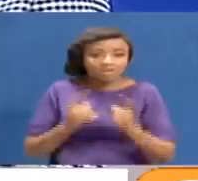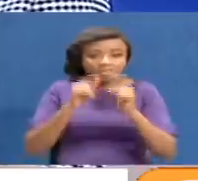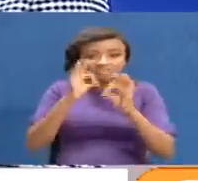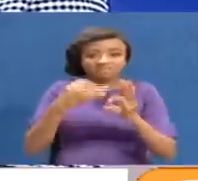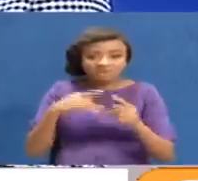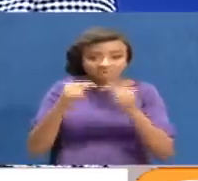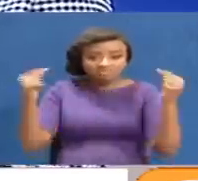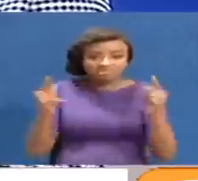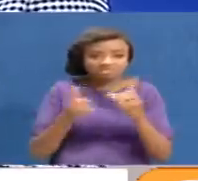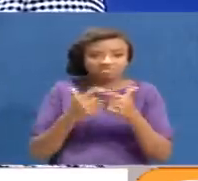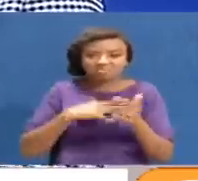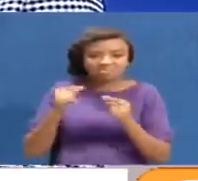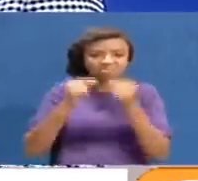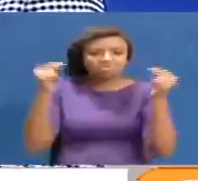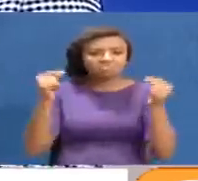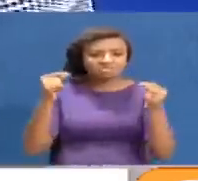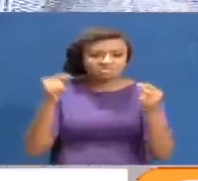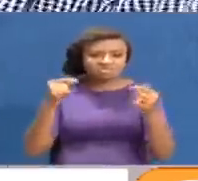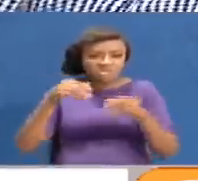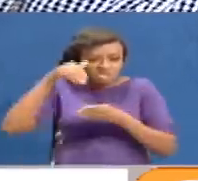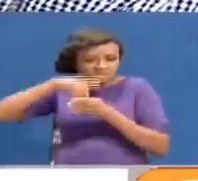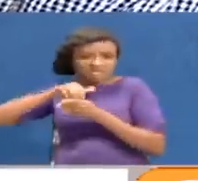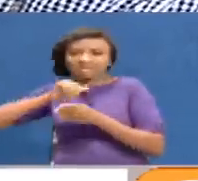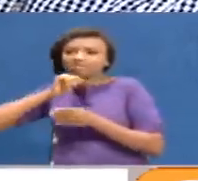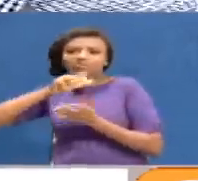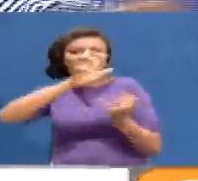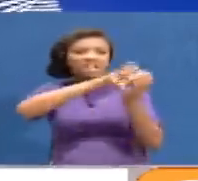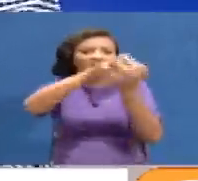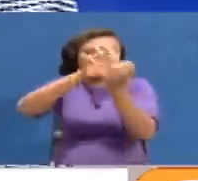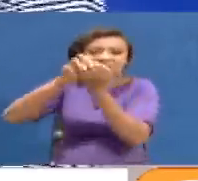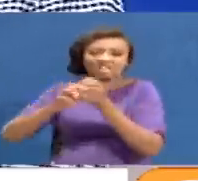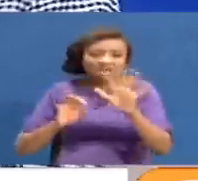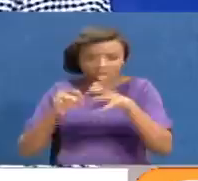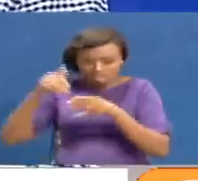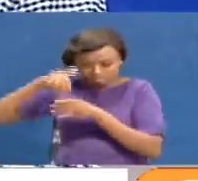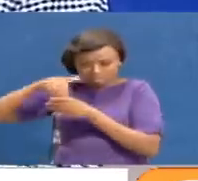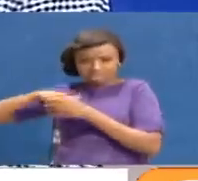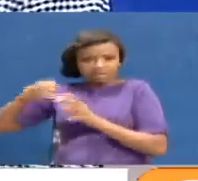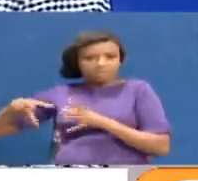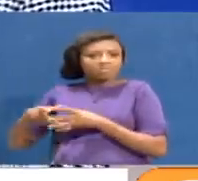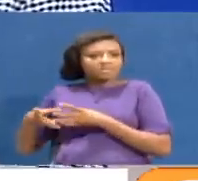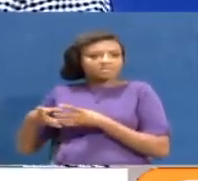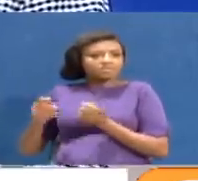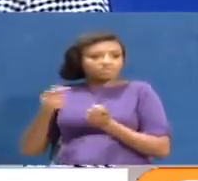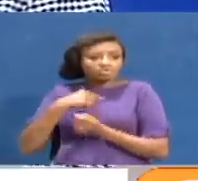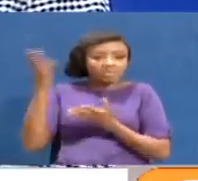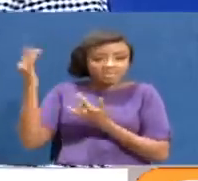any objection, you should object internally, not out there, right? So I'm expecting that any people, any members